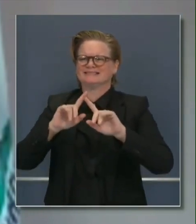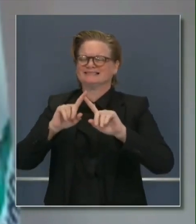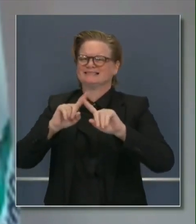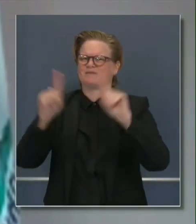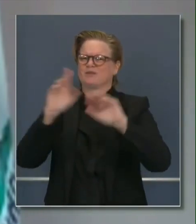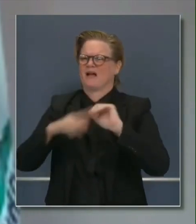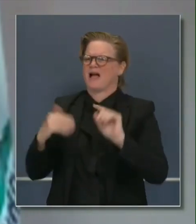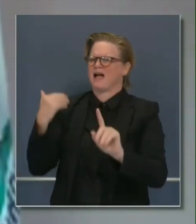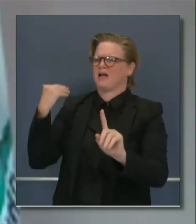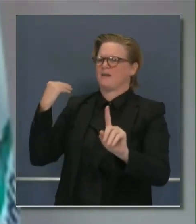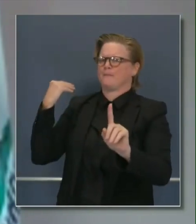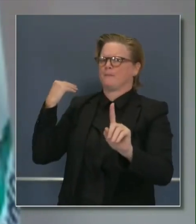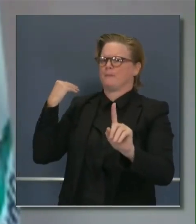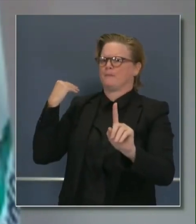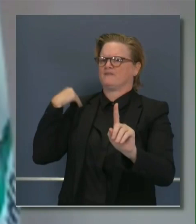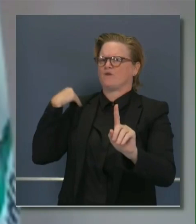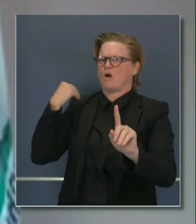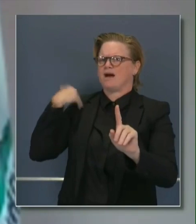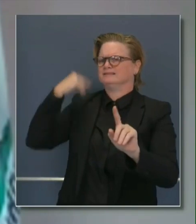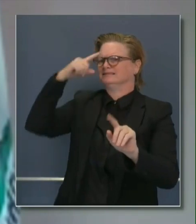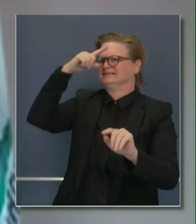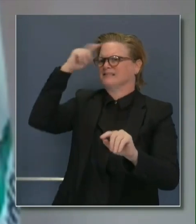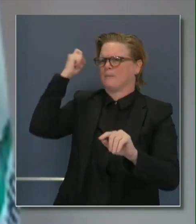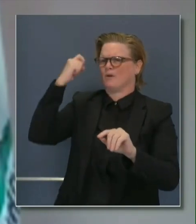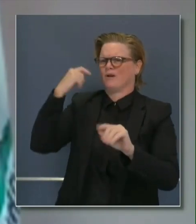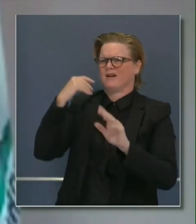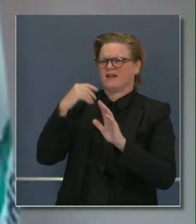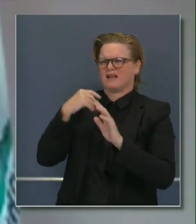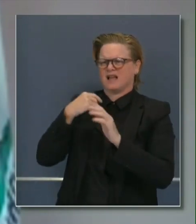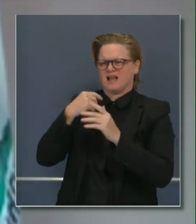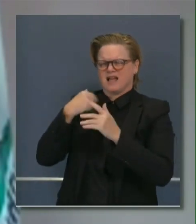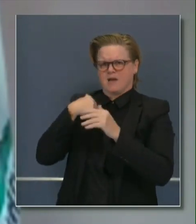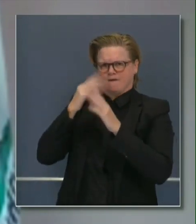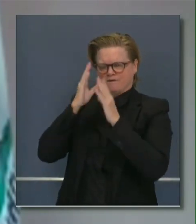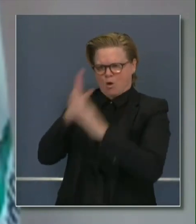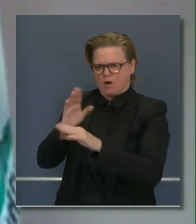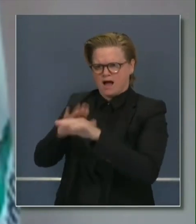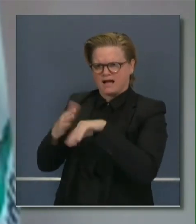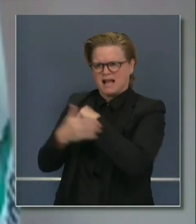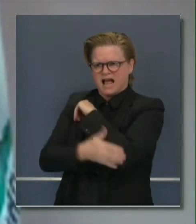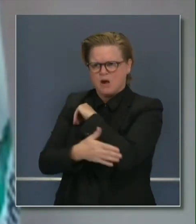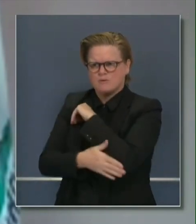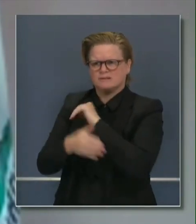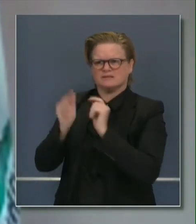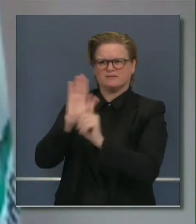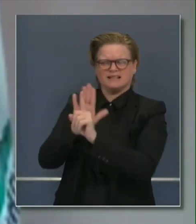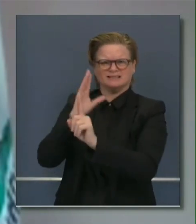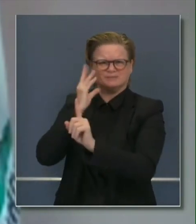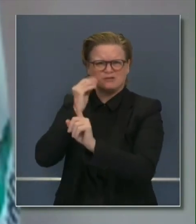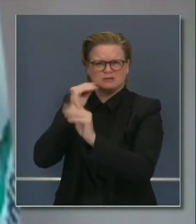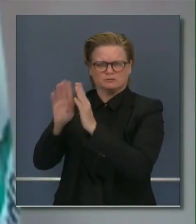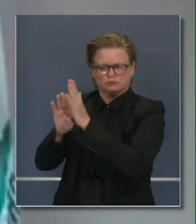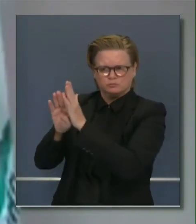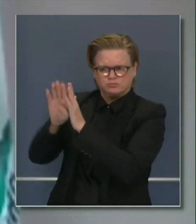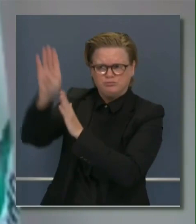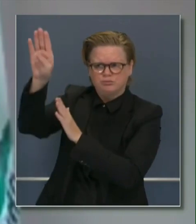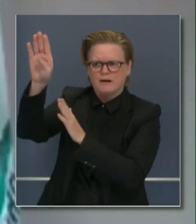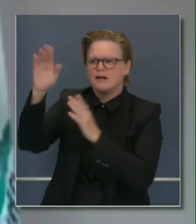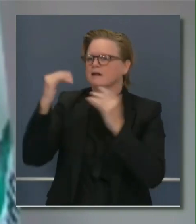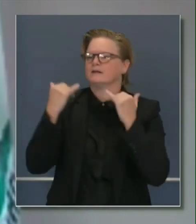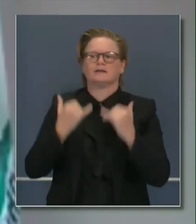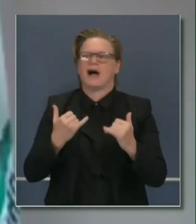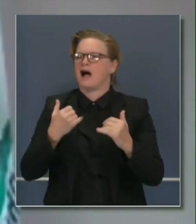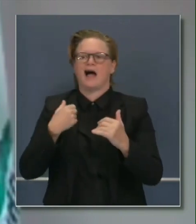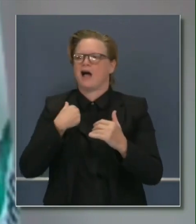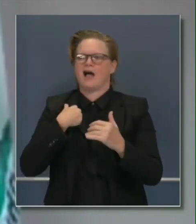in the summer, when it was really focused counties that were experiencing the highest surge, we're seeing this transmission throughout